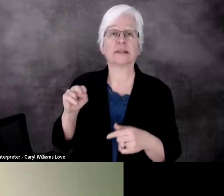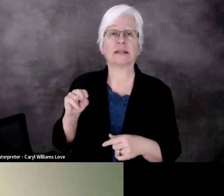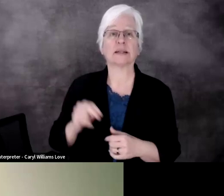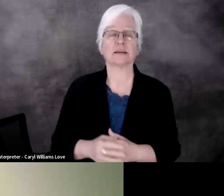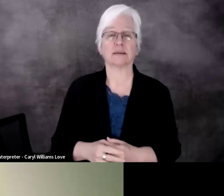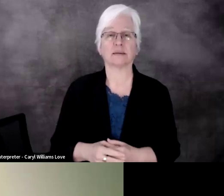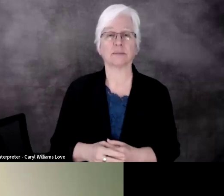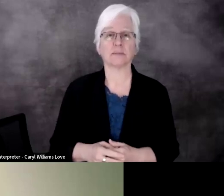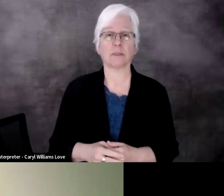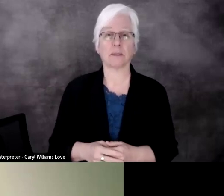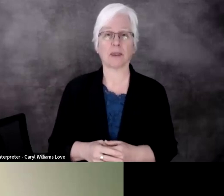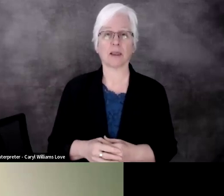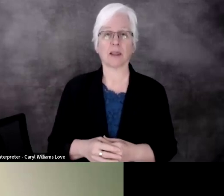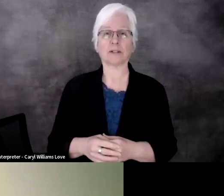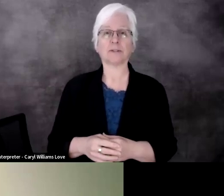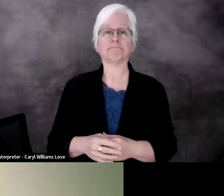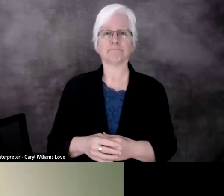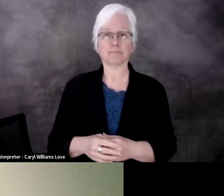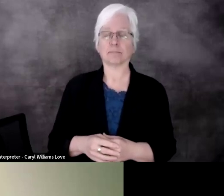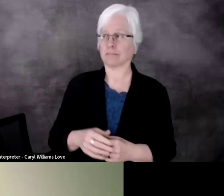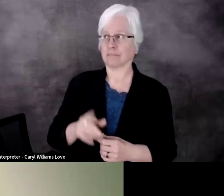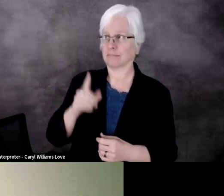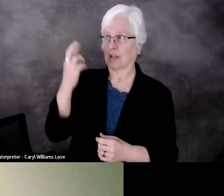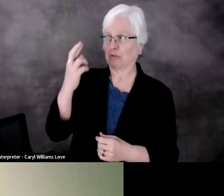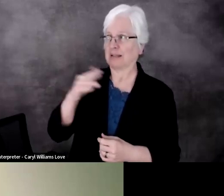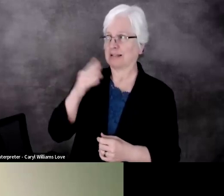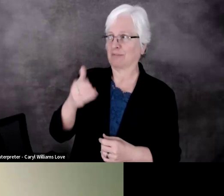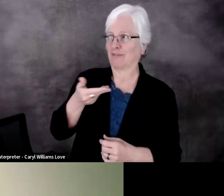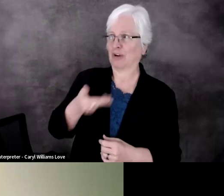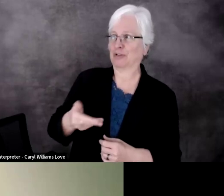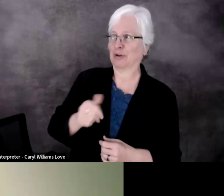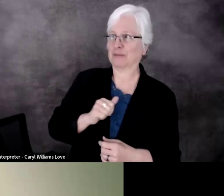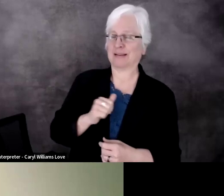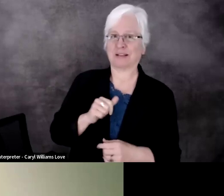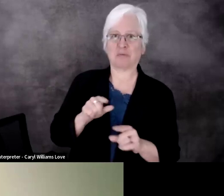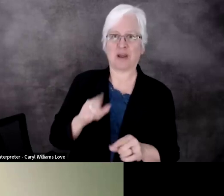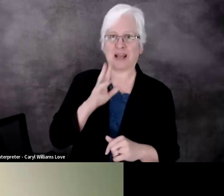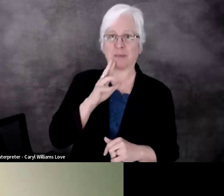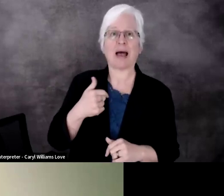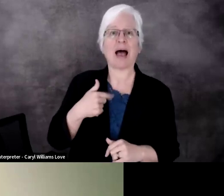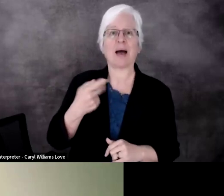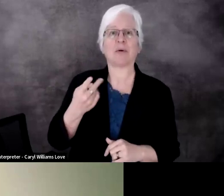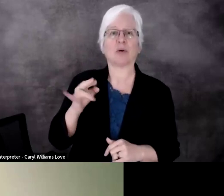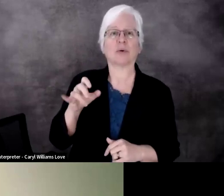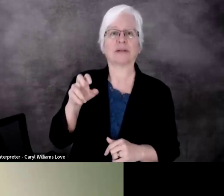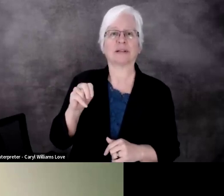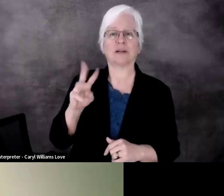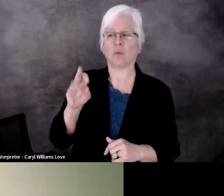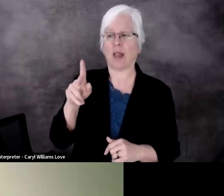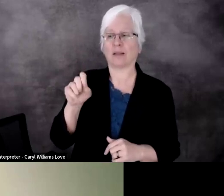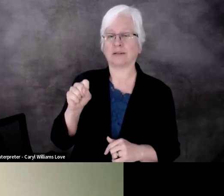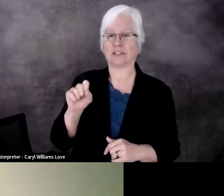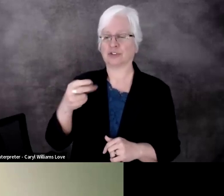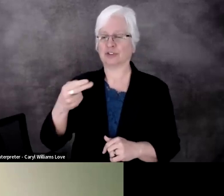Yeah, I realize I've not actually introduced myself any of the times I've spoken today. I'm Kristen Wells, she, her pronouns. I have